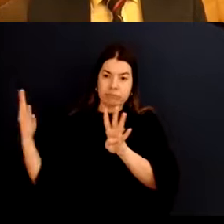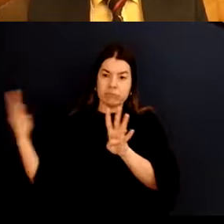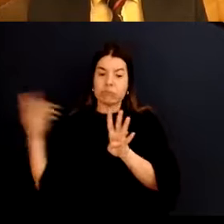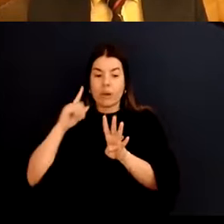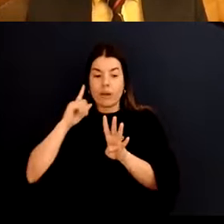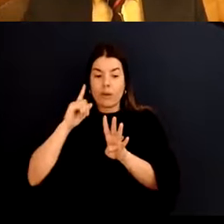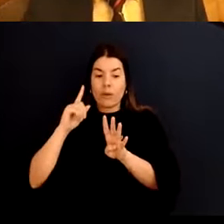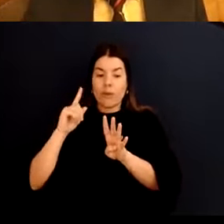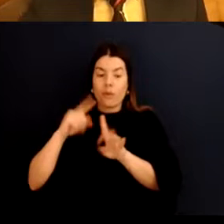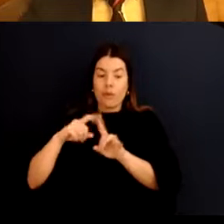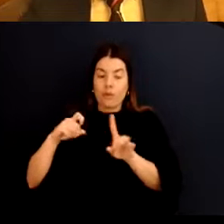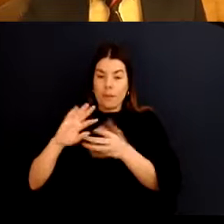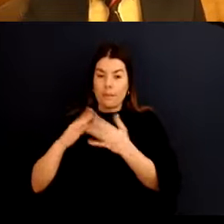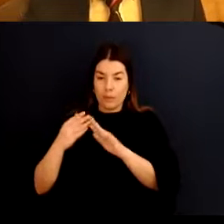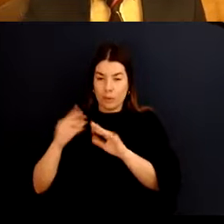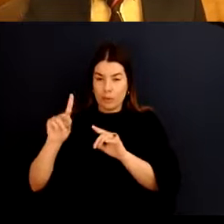And